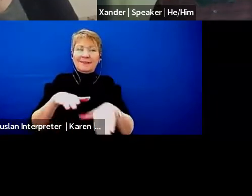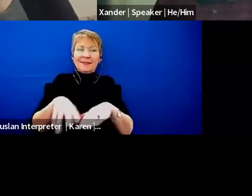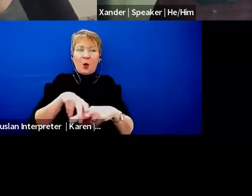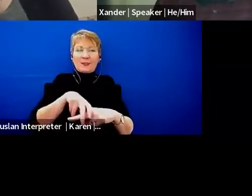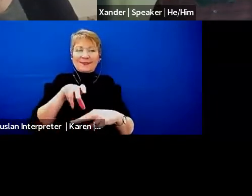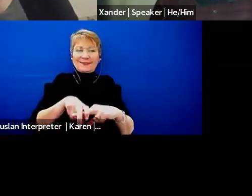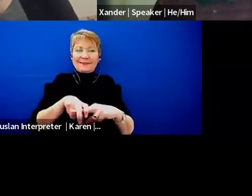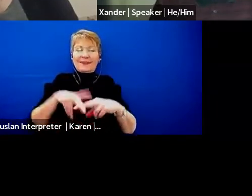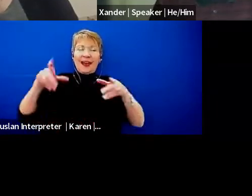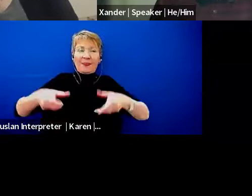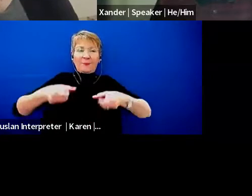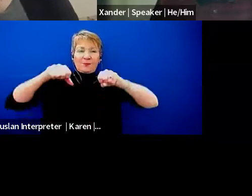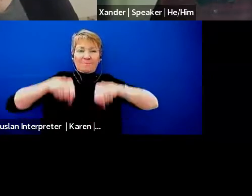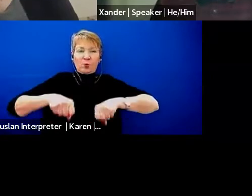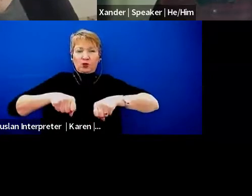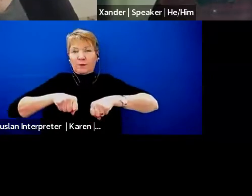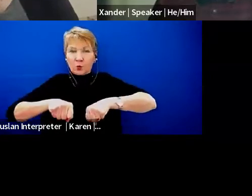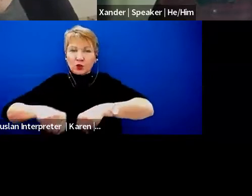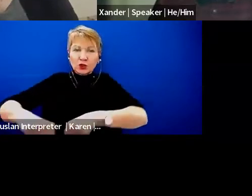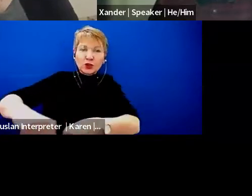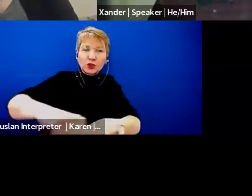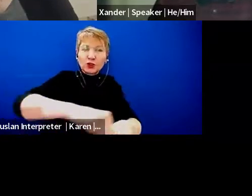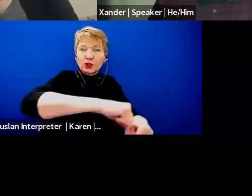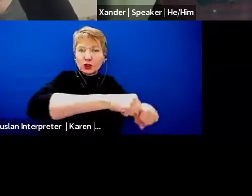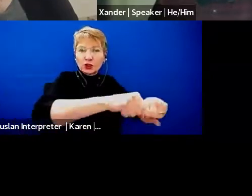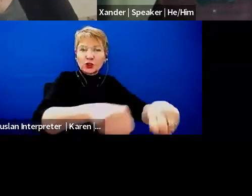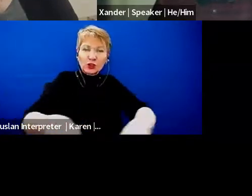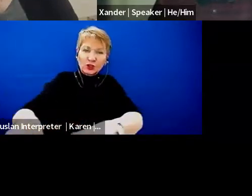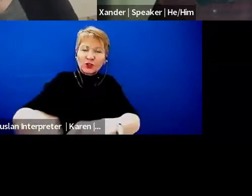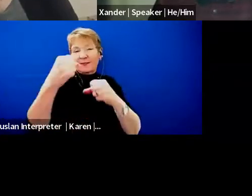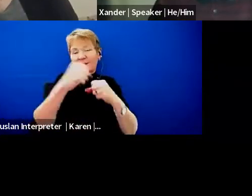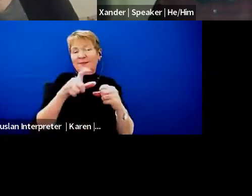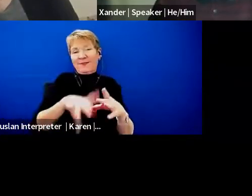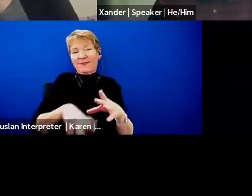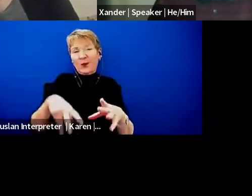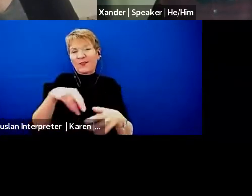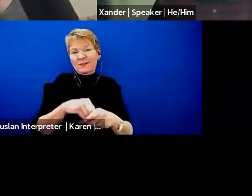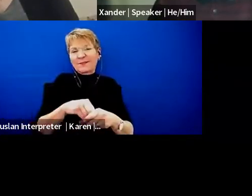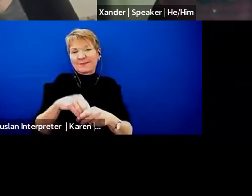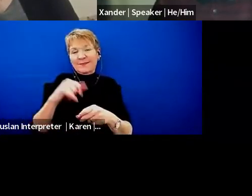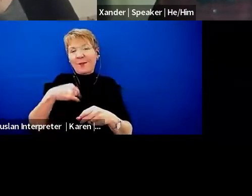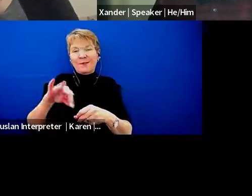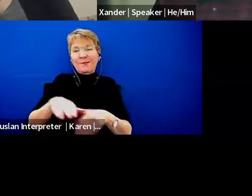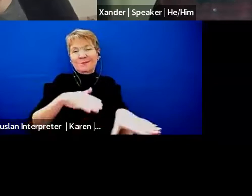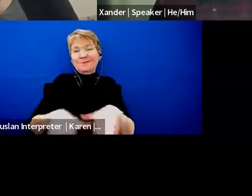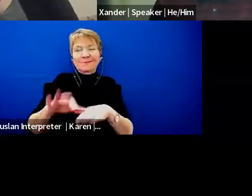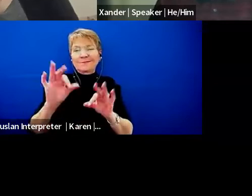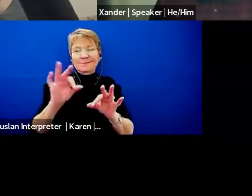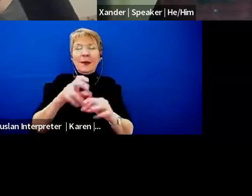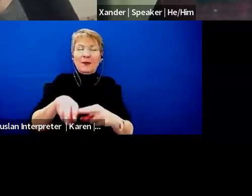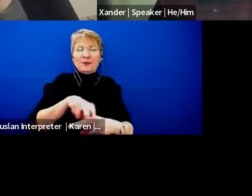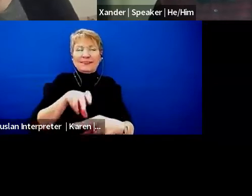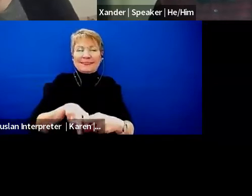my dad would push me around so I could still be part of the game, even though I wasn't necessarily skating.